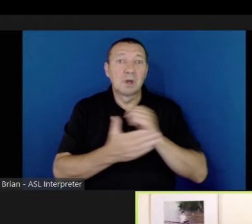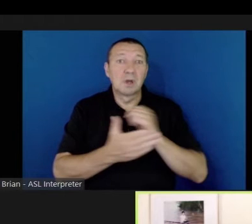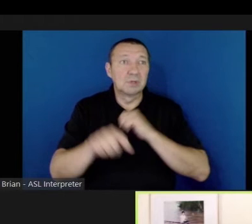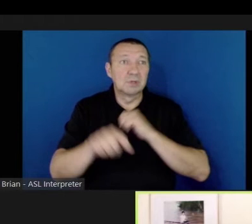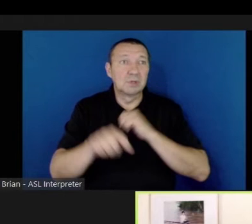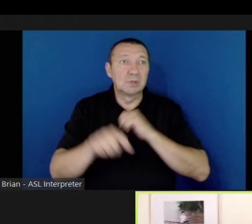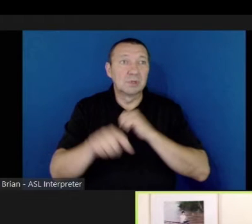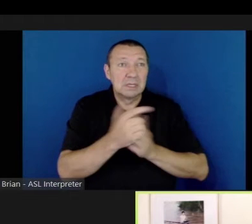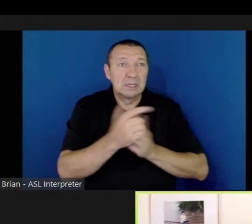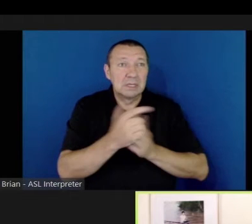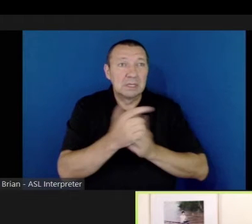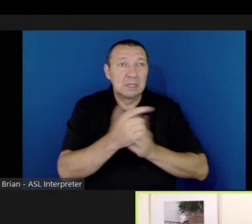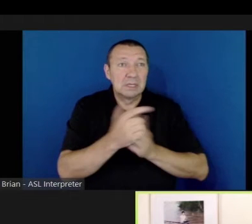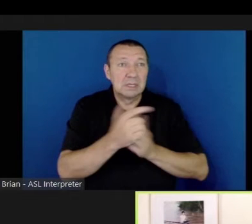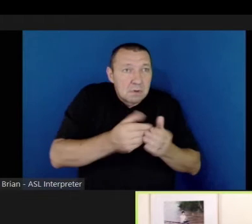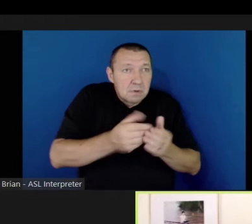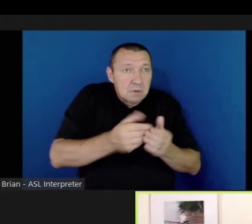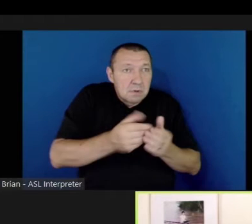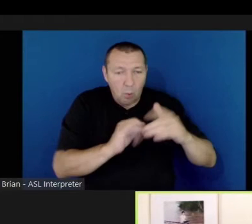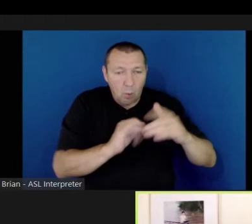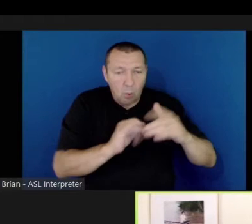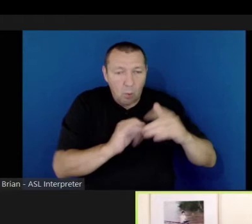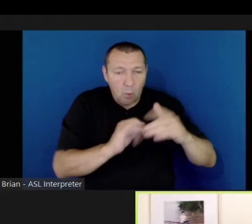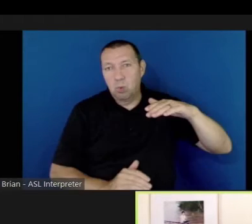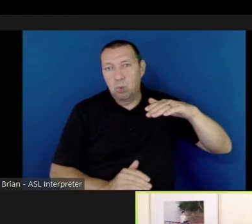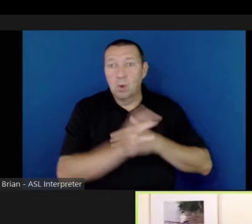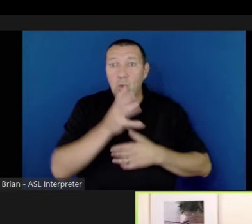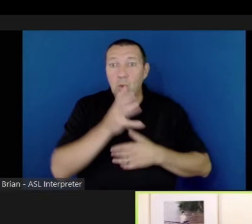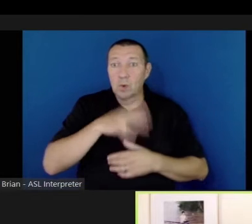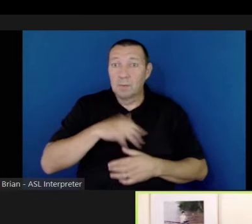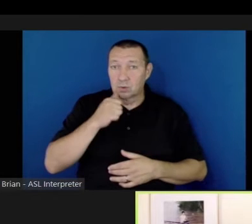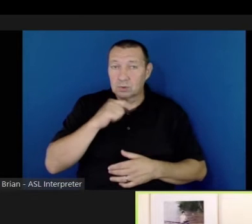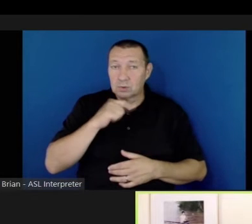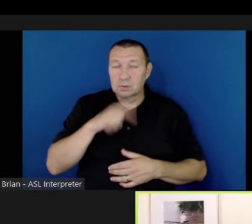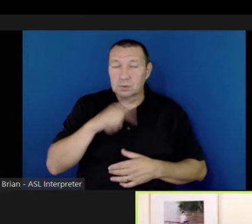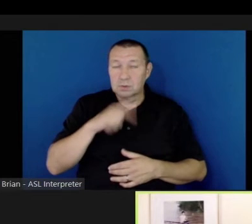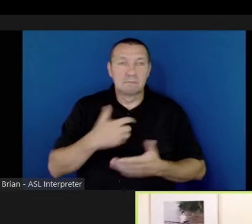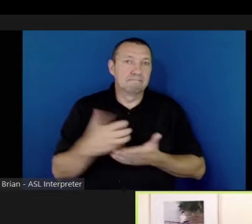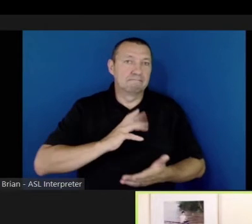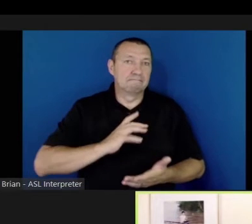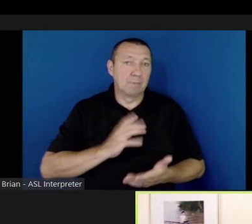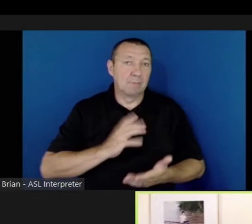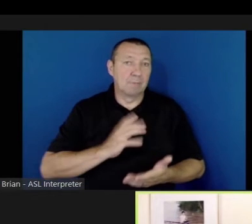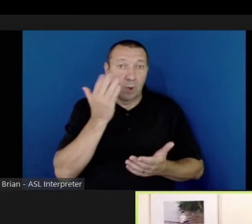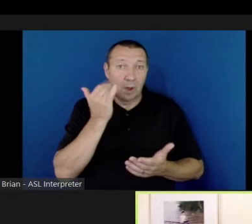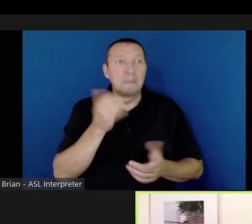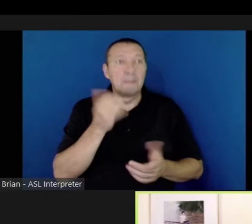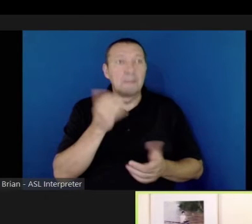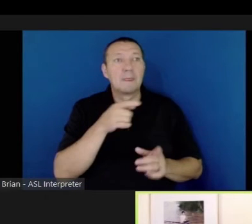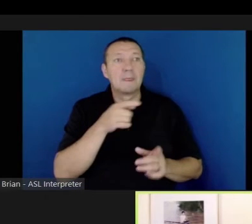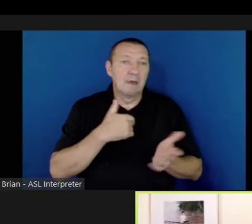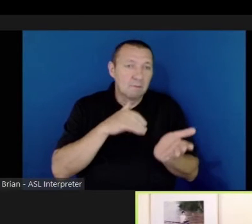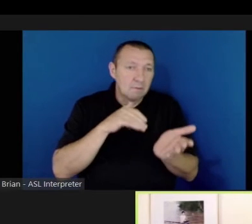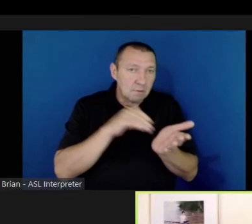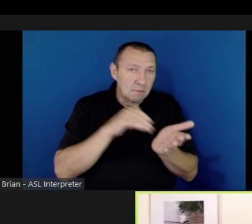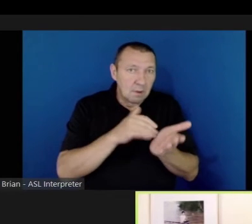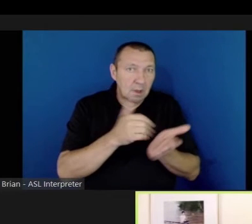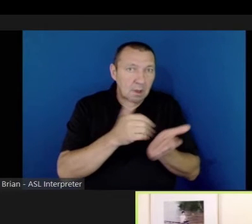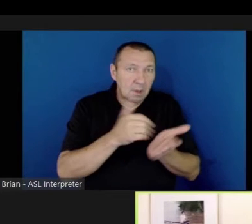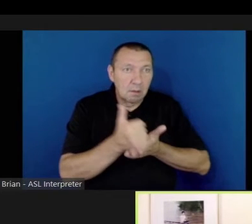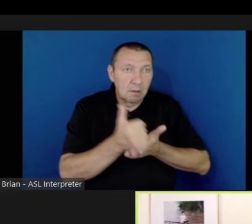Women and girls have benefited enormously from our projects, not only as patients receiving better care, but also as